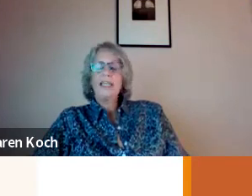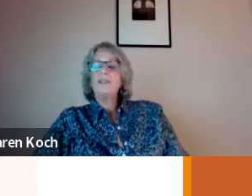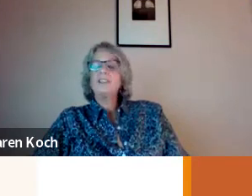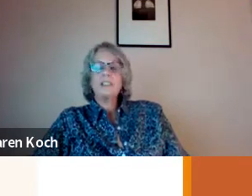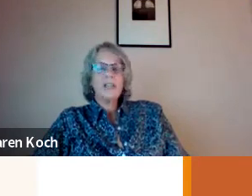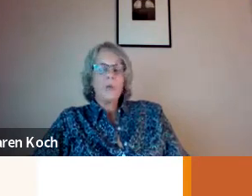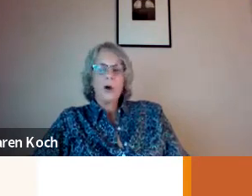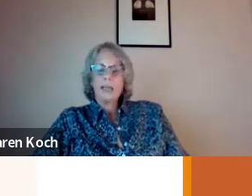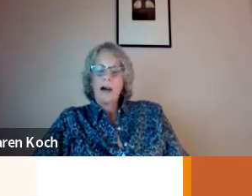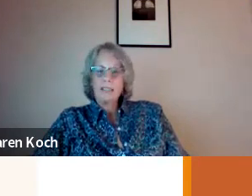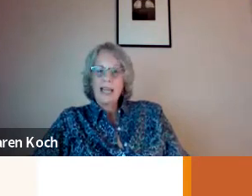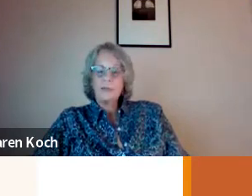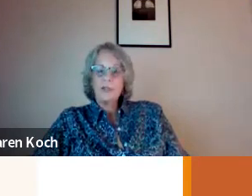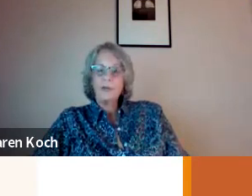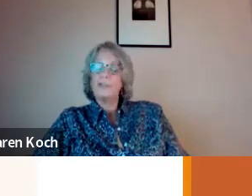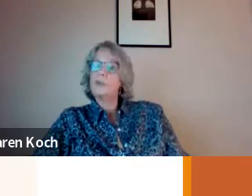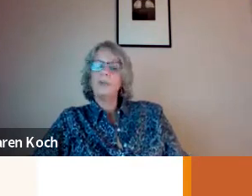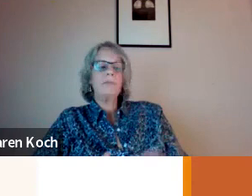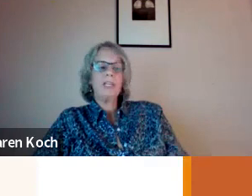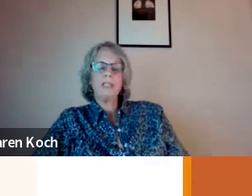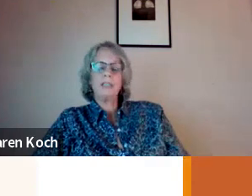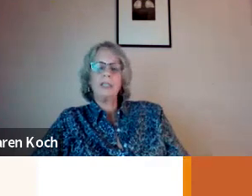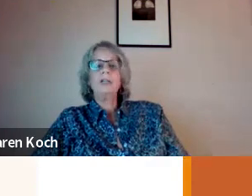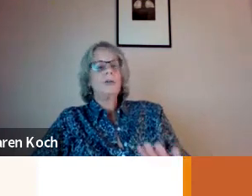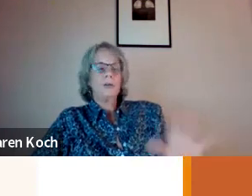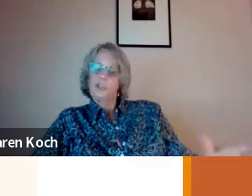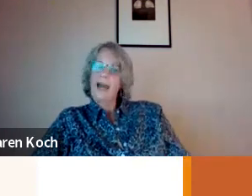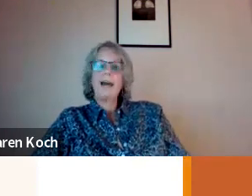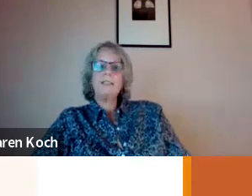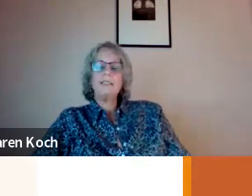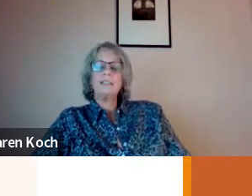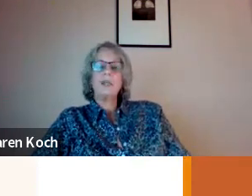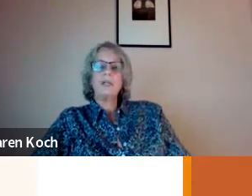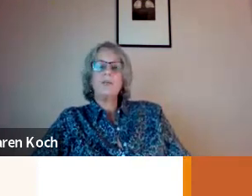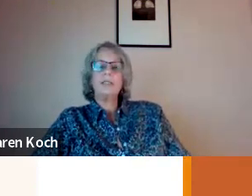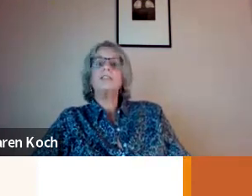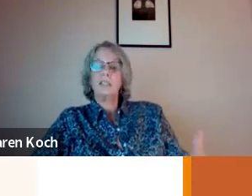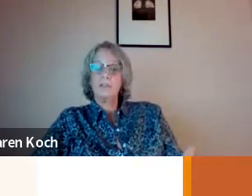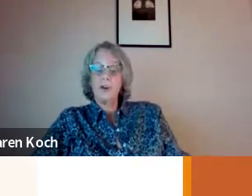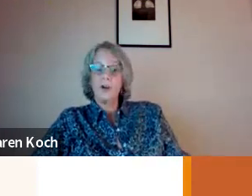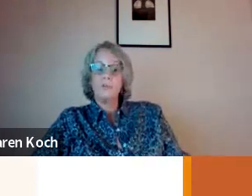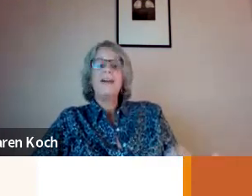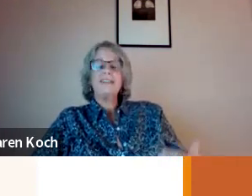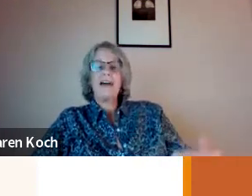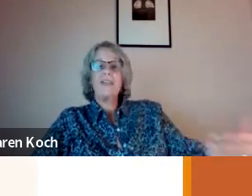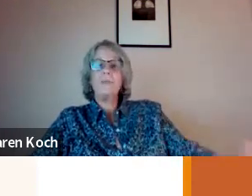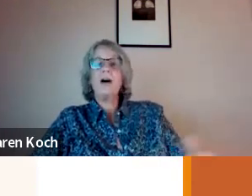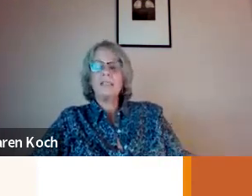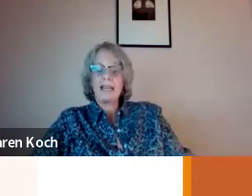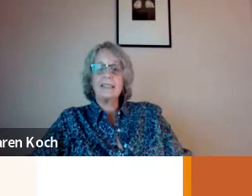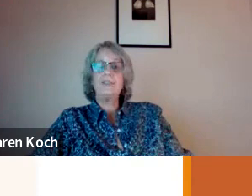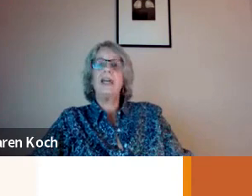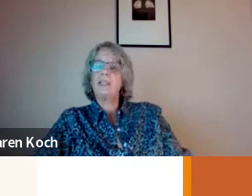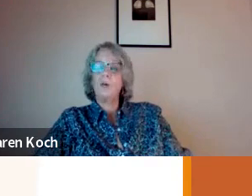call. David does not want any contact with you. So we would immediately reach back out to Disability Rights to confirm, to have